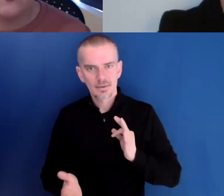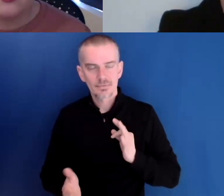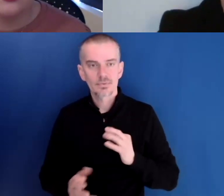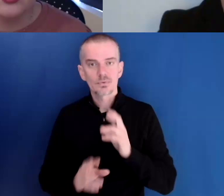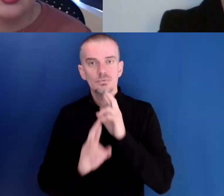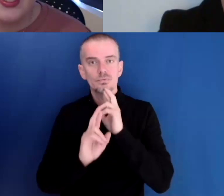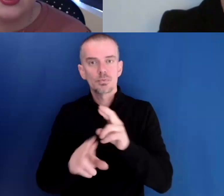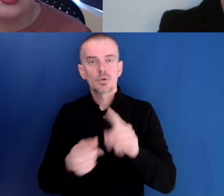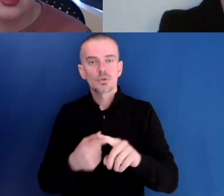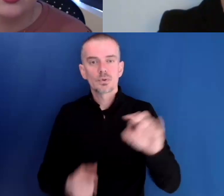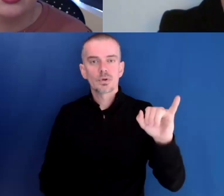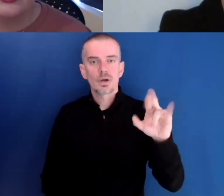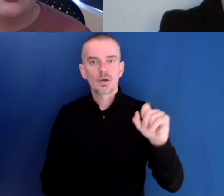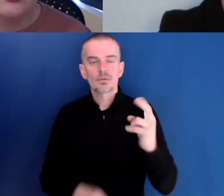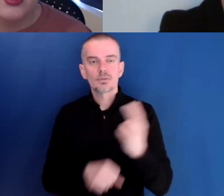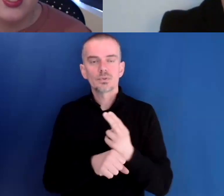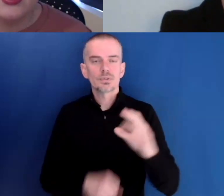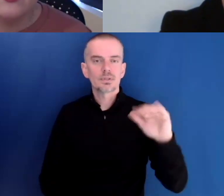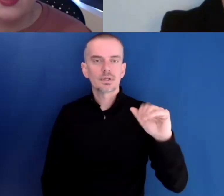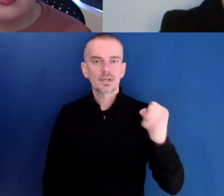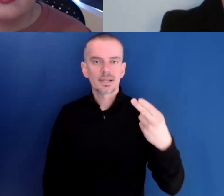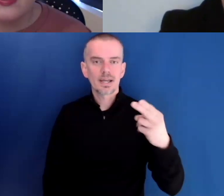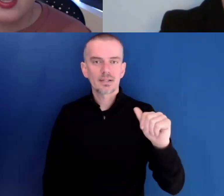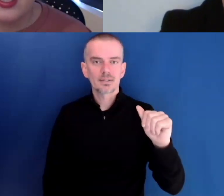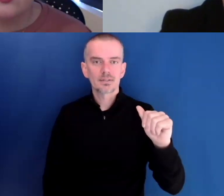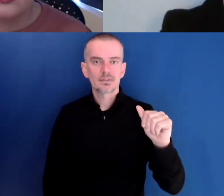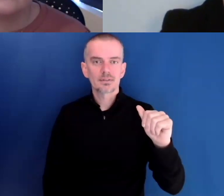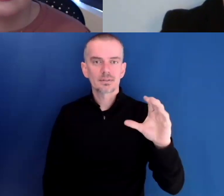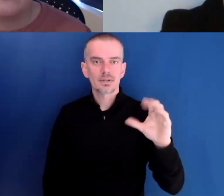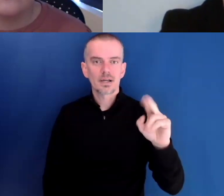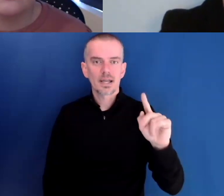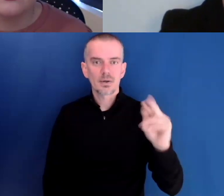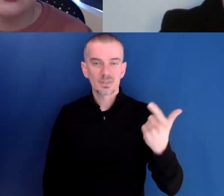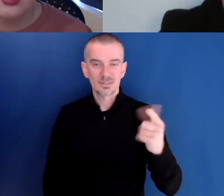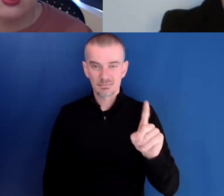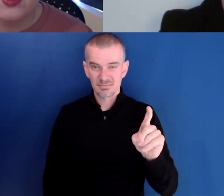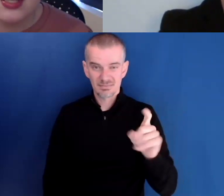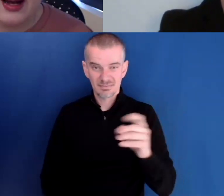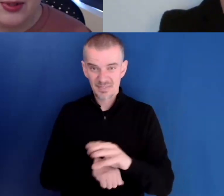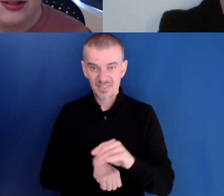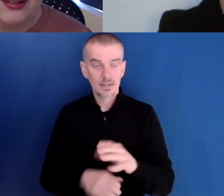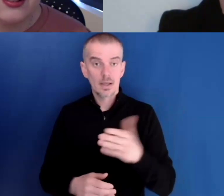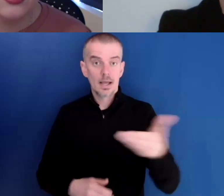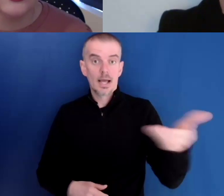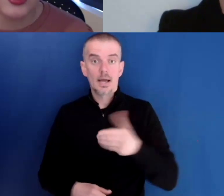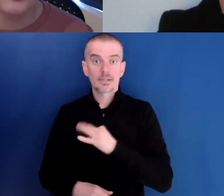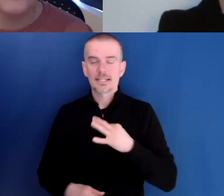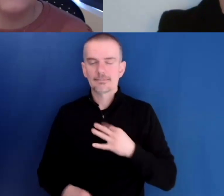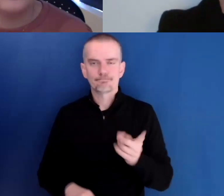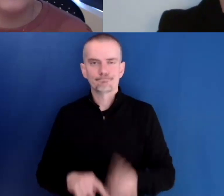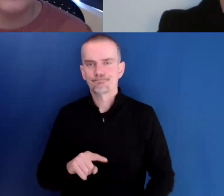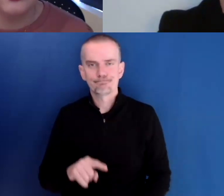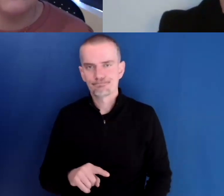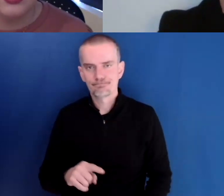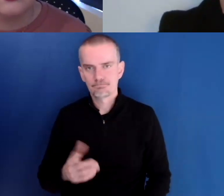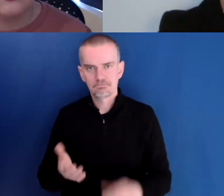to IRS using cash accounting. Any advice? Hiring staff is not going to happen. Kyle, do you